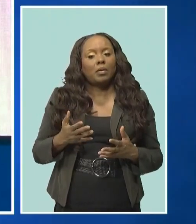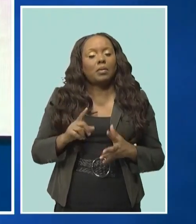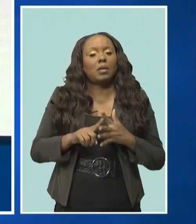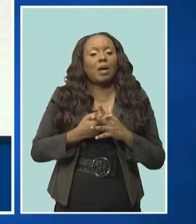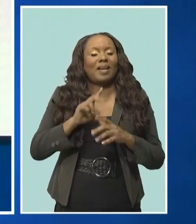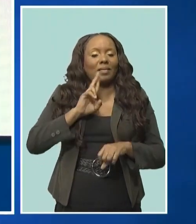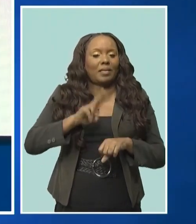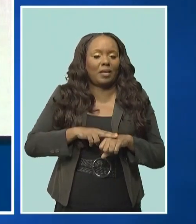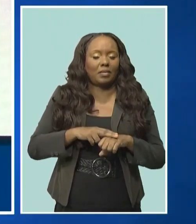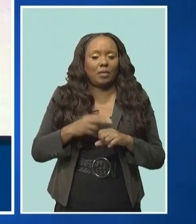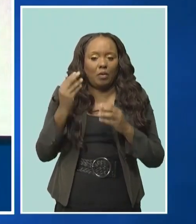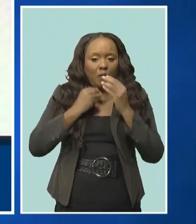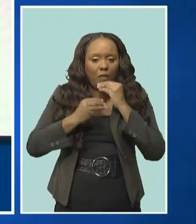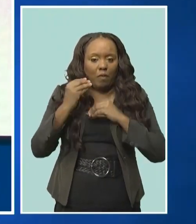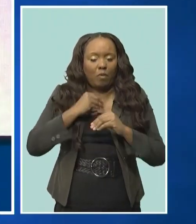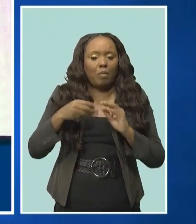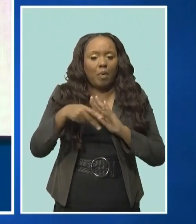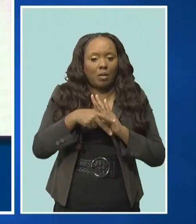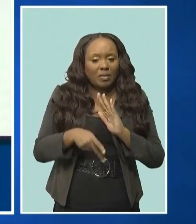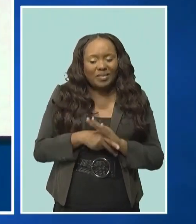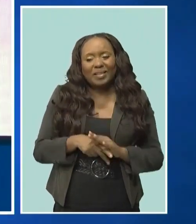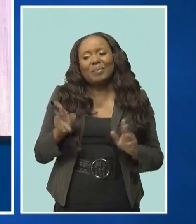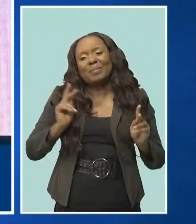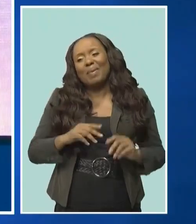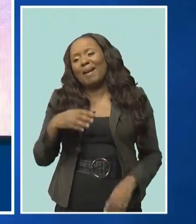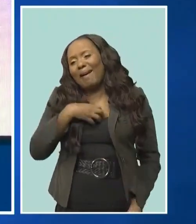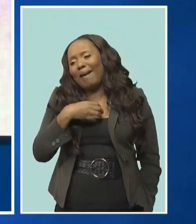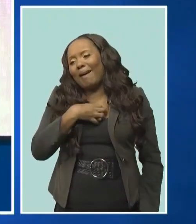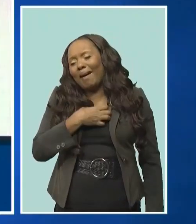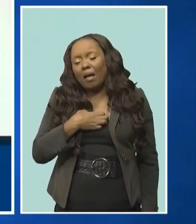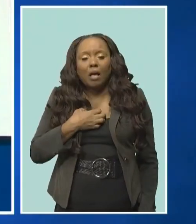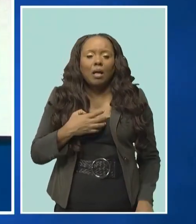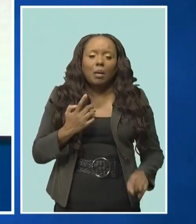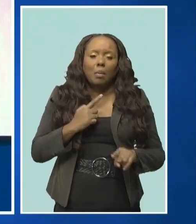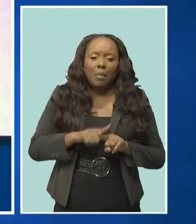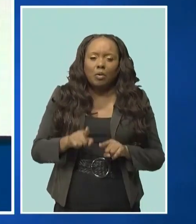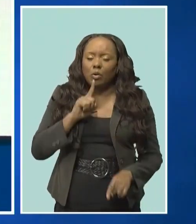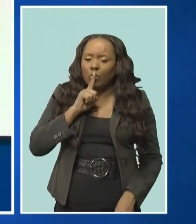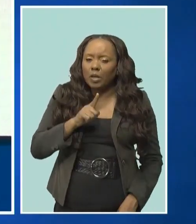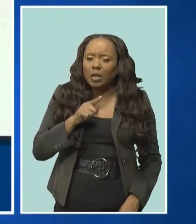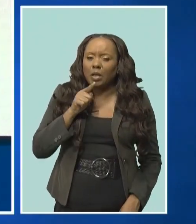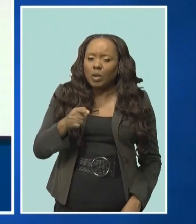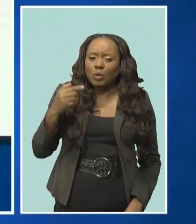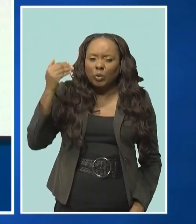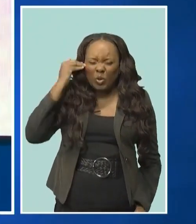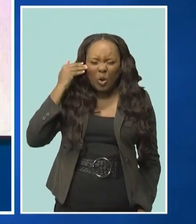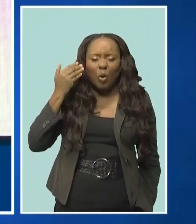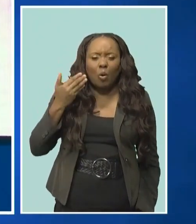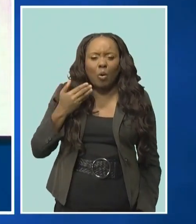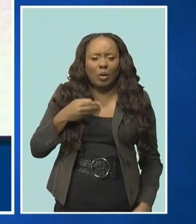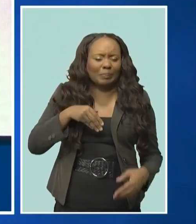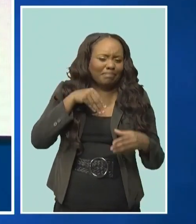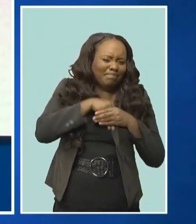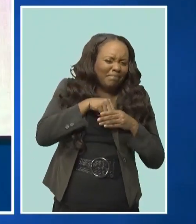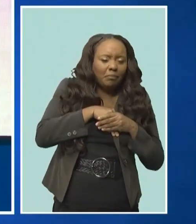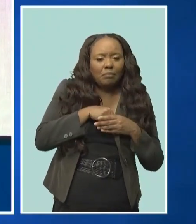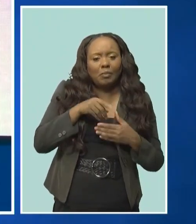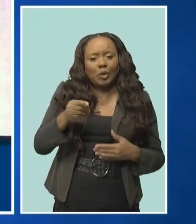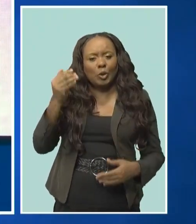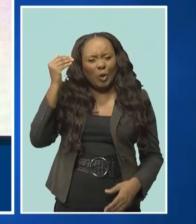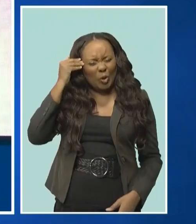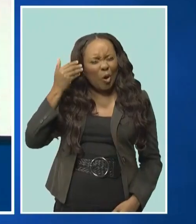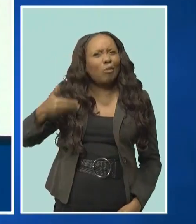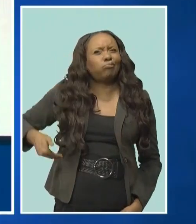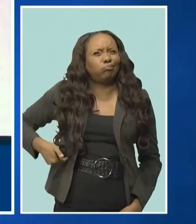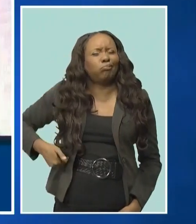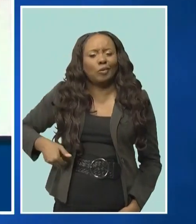is that deep down, everybody knows it is the right thing to do for the right reasons. And we await now from the